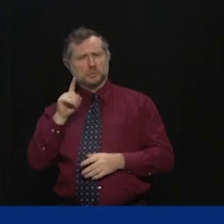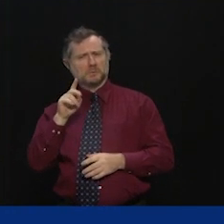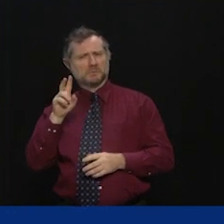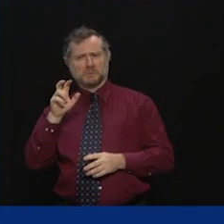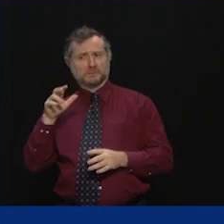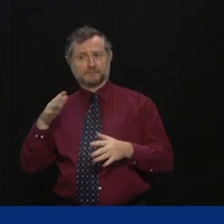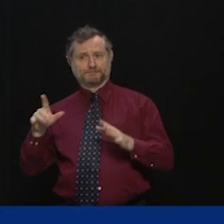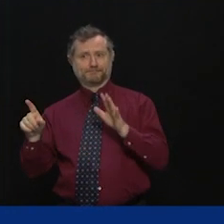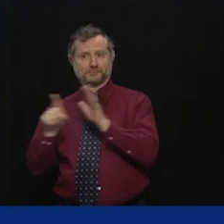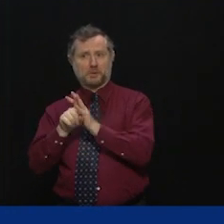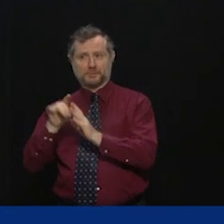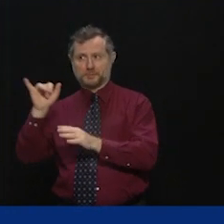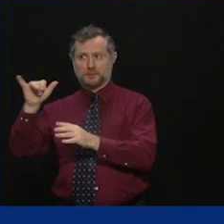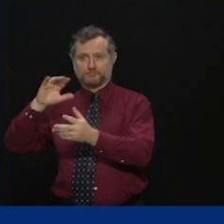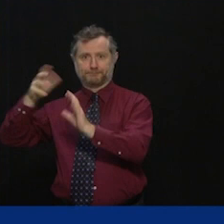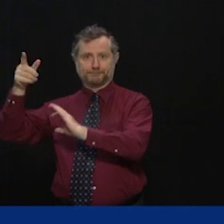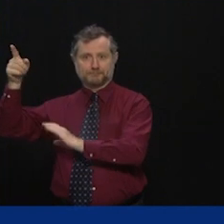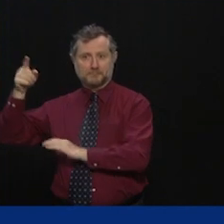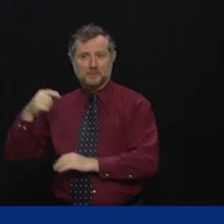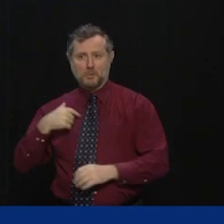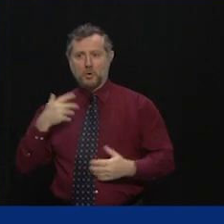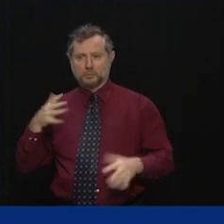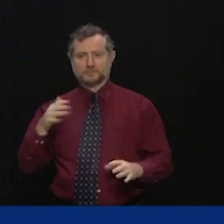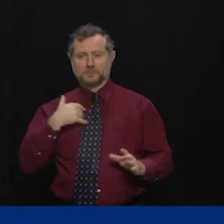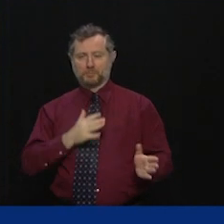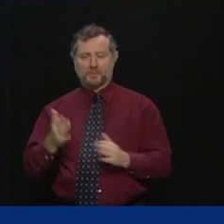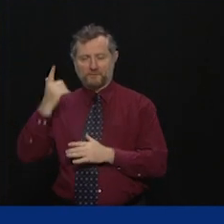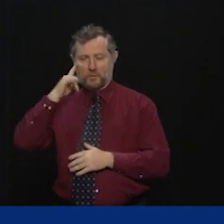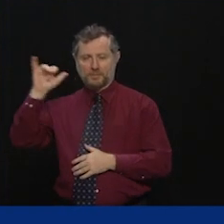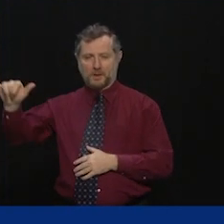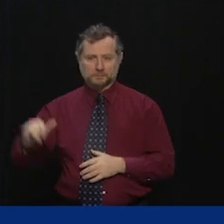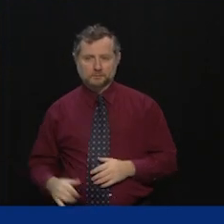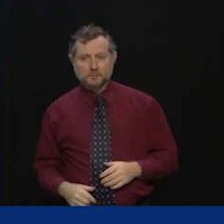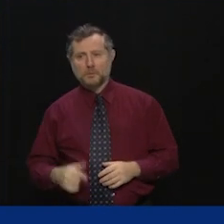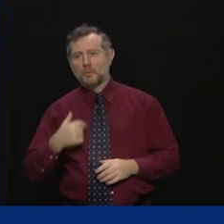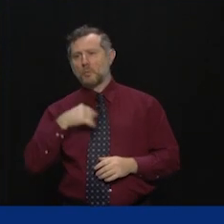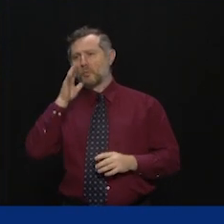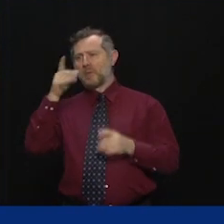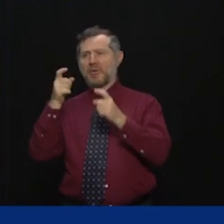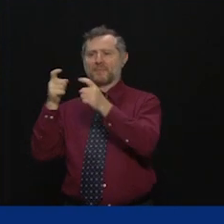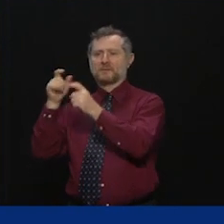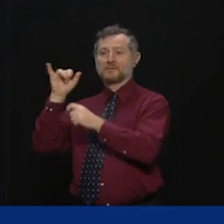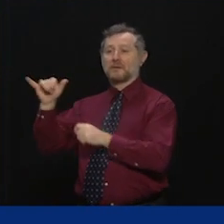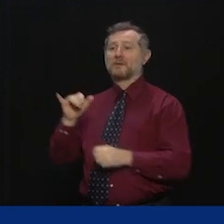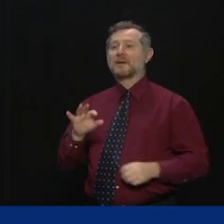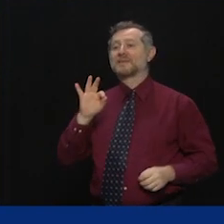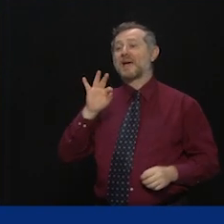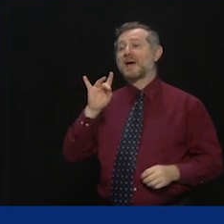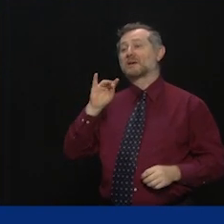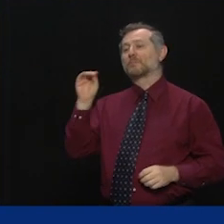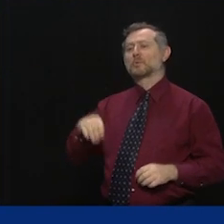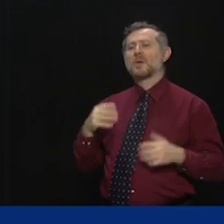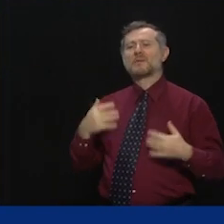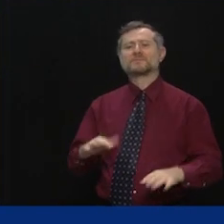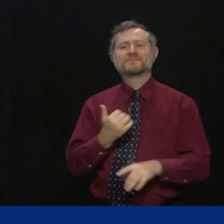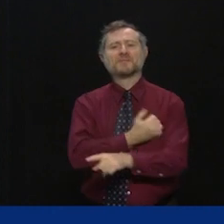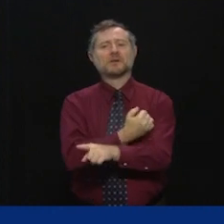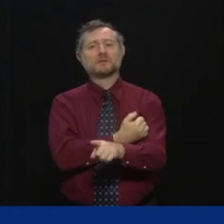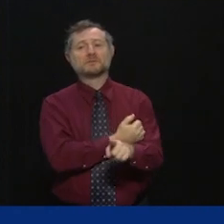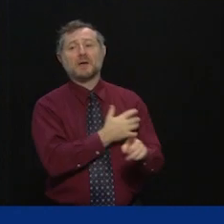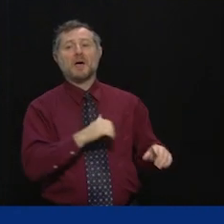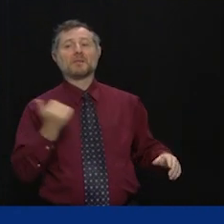as a challenge. I mean, they've already prepared for this. They're going to be able to handle this because 98% of their workers are vaccinated. Another one was